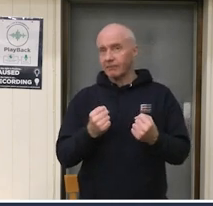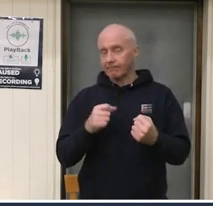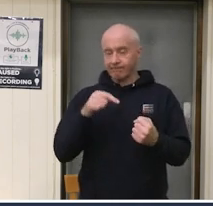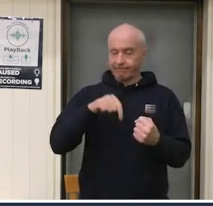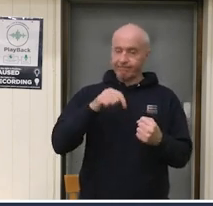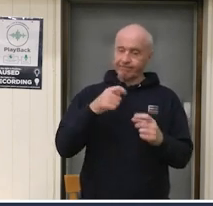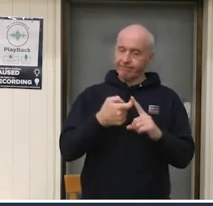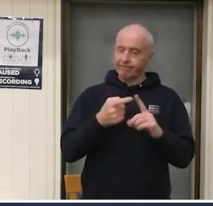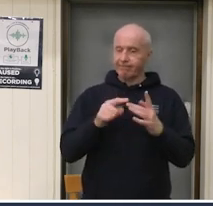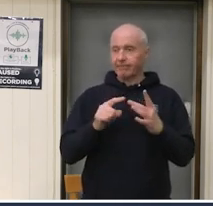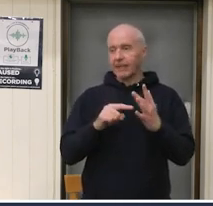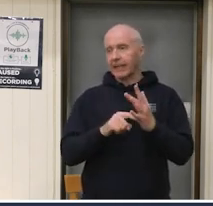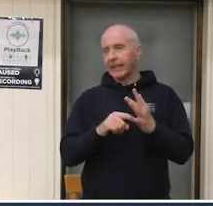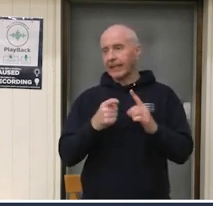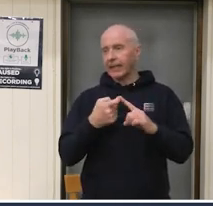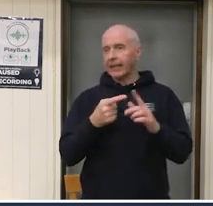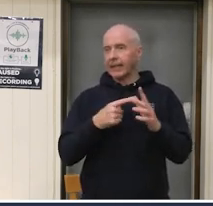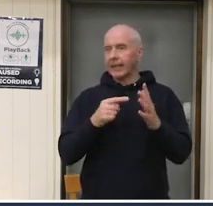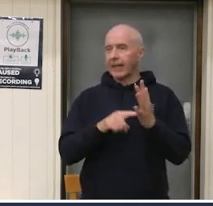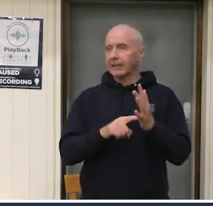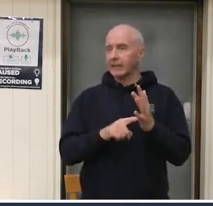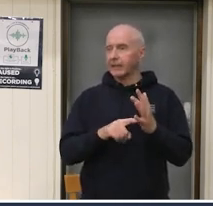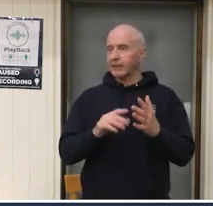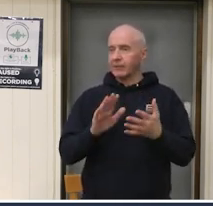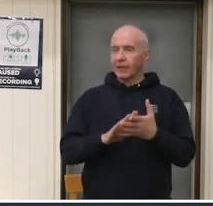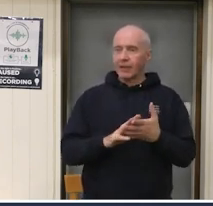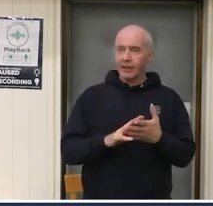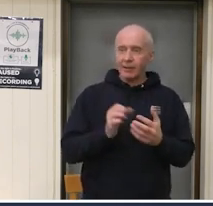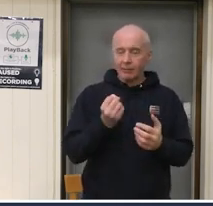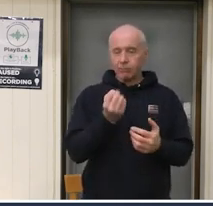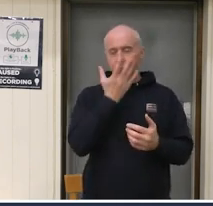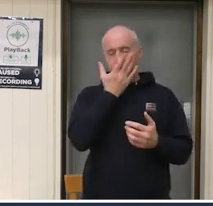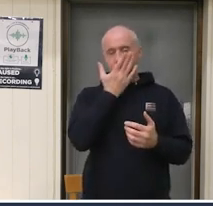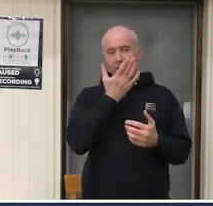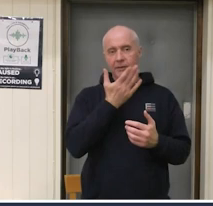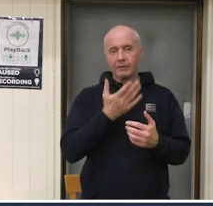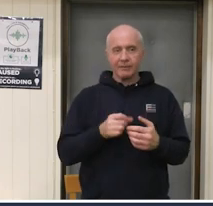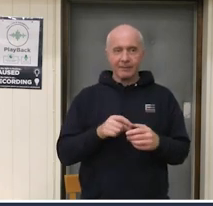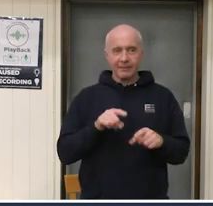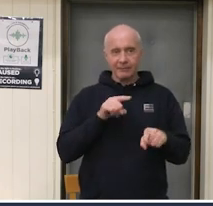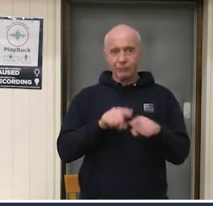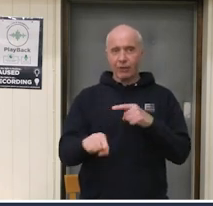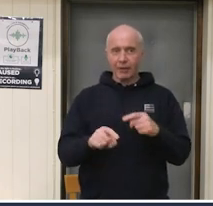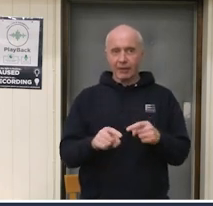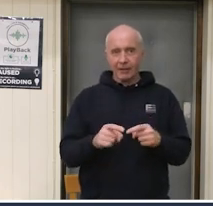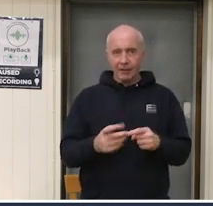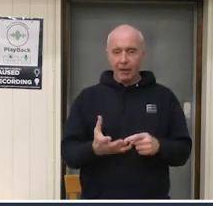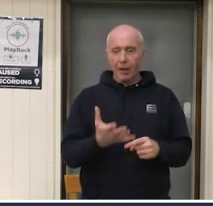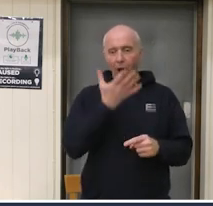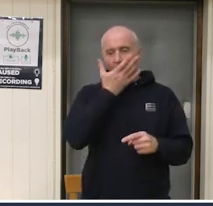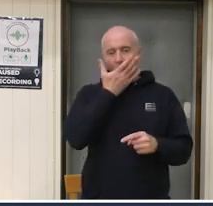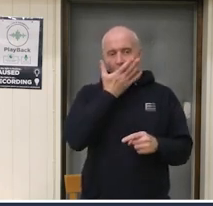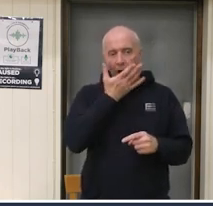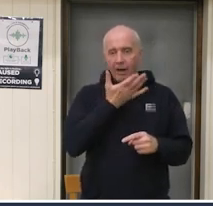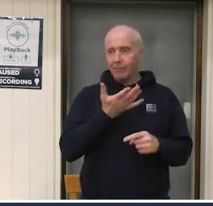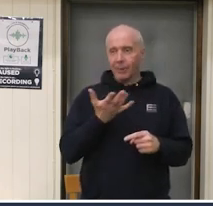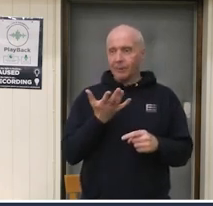but you don't eat a 4-bar Kit Kat in 10 nanoseconds, right? I mean, we've all given it a good go, like,